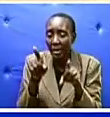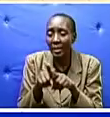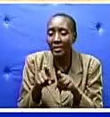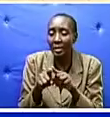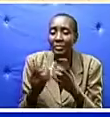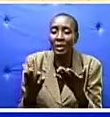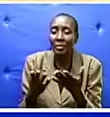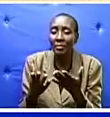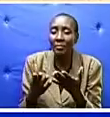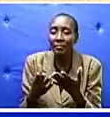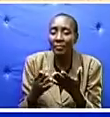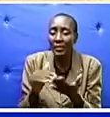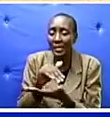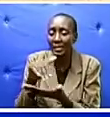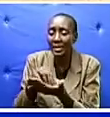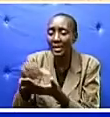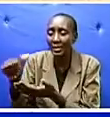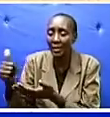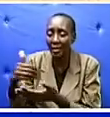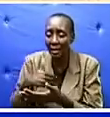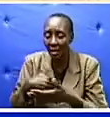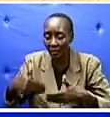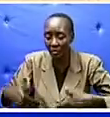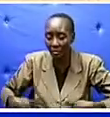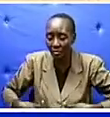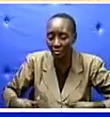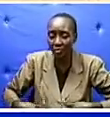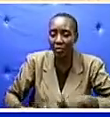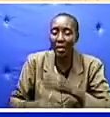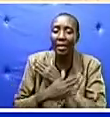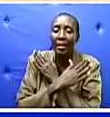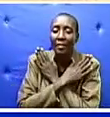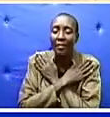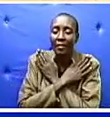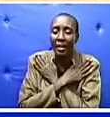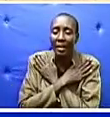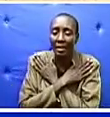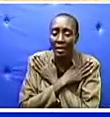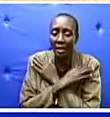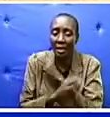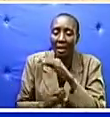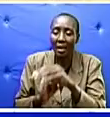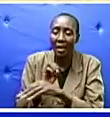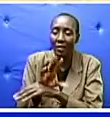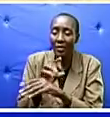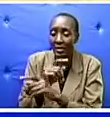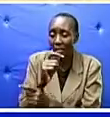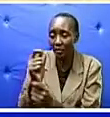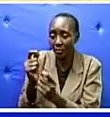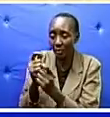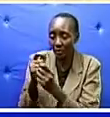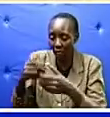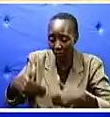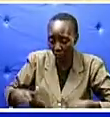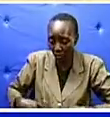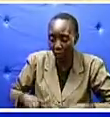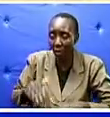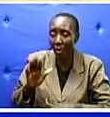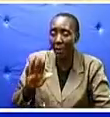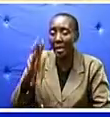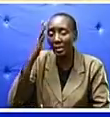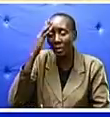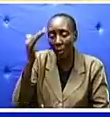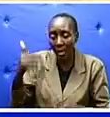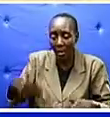have youth-friendly clinic where it only specific for youth. You know, youth, they cannot mix up